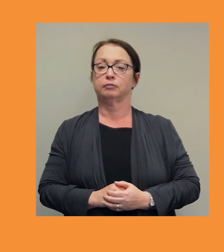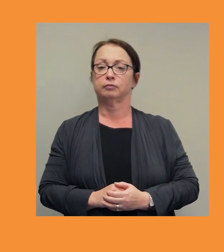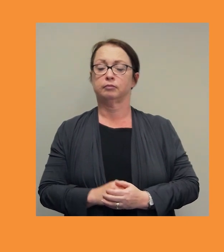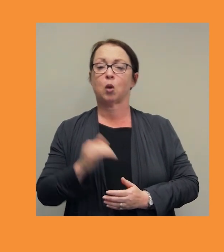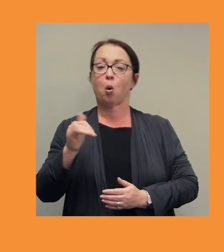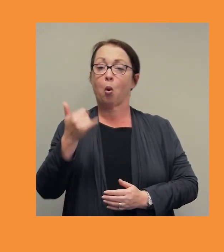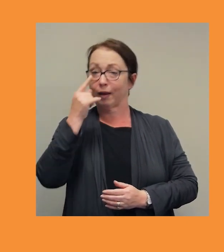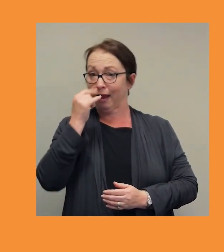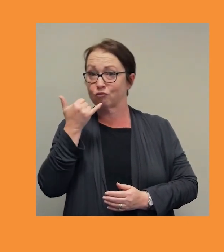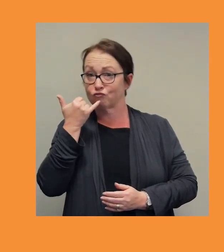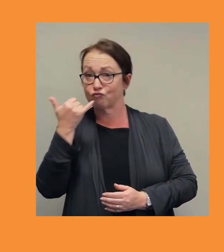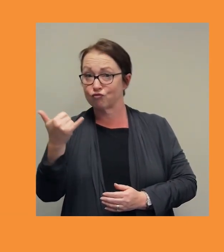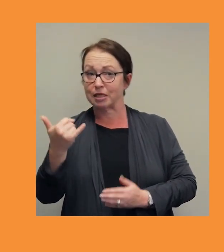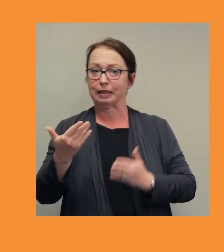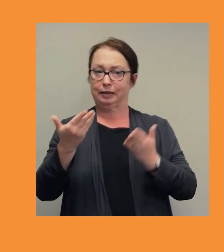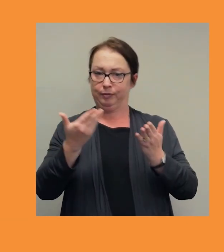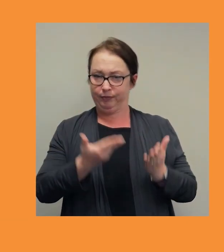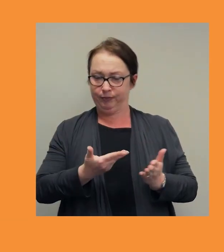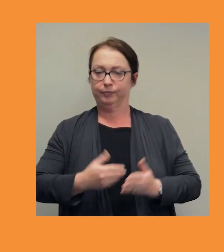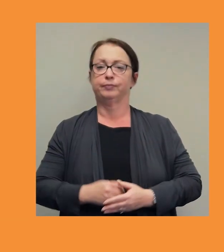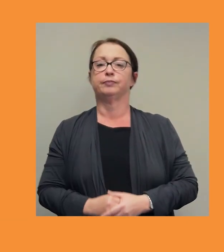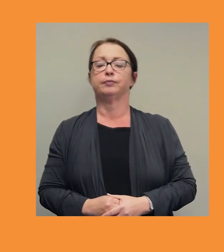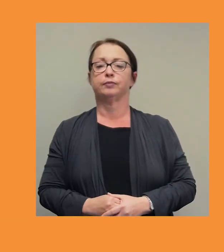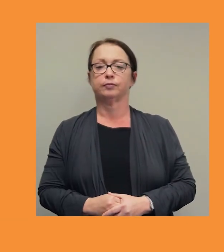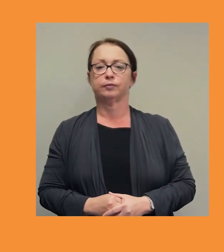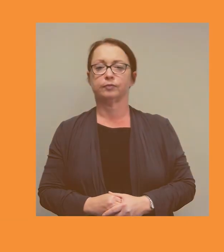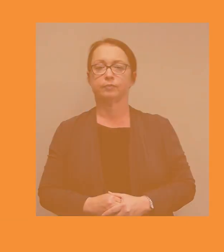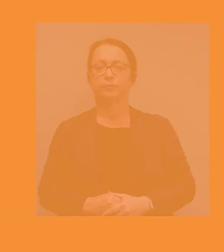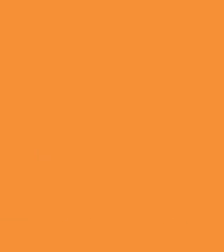course. This is the first time we hiccup.